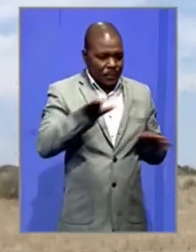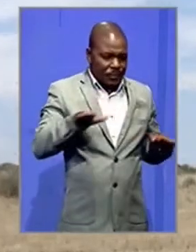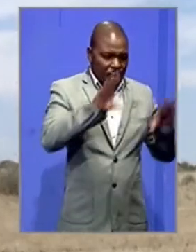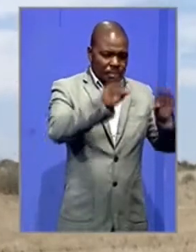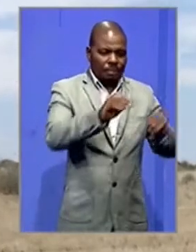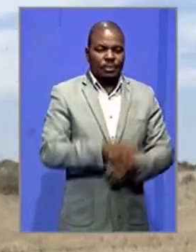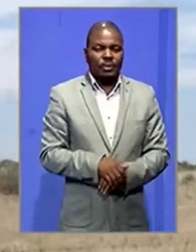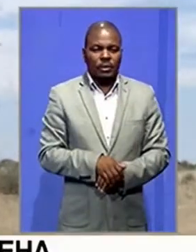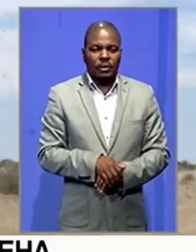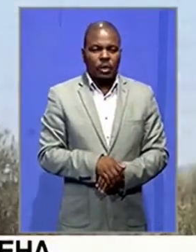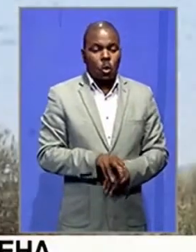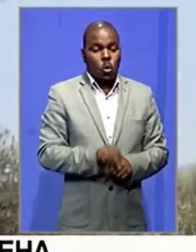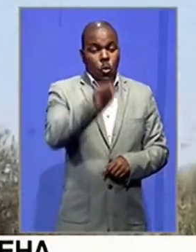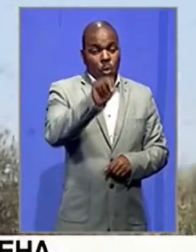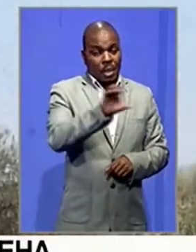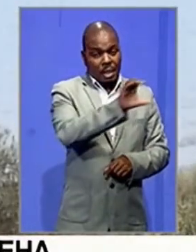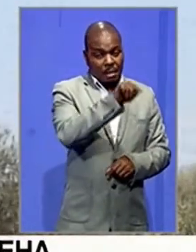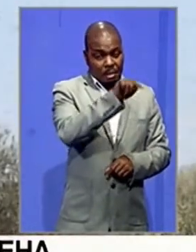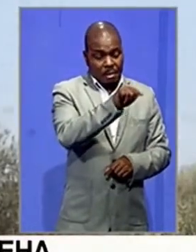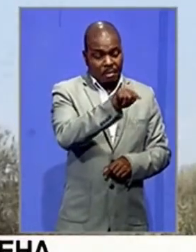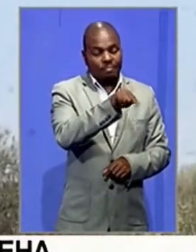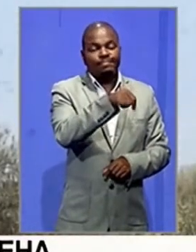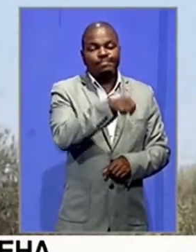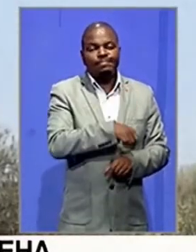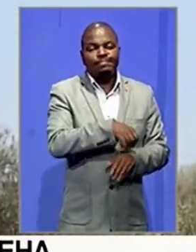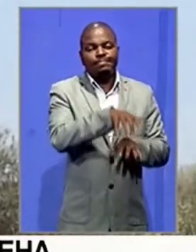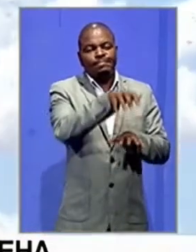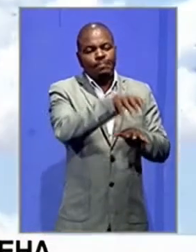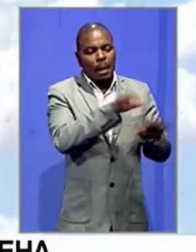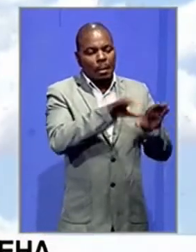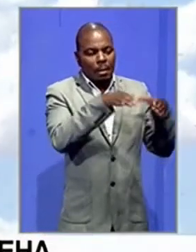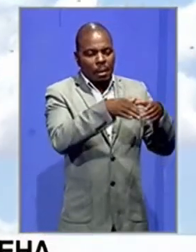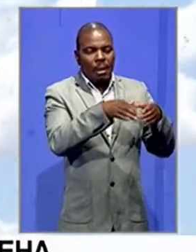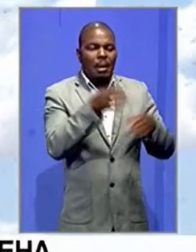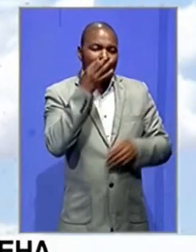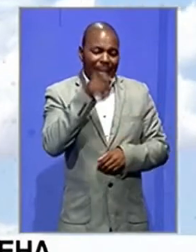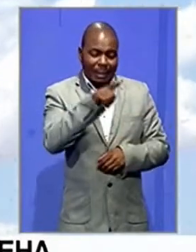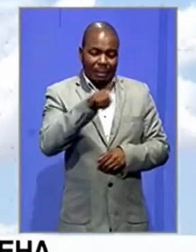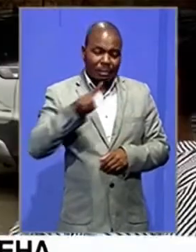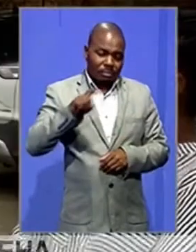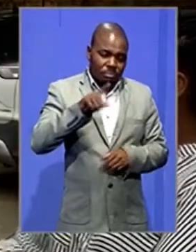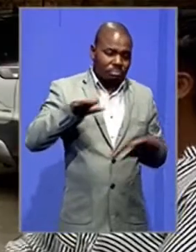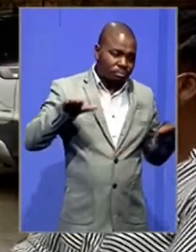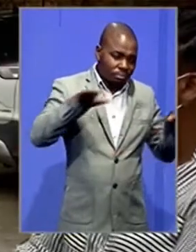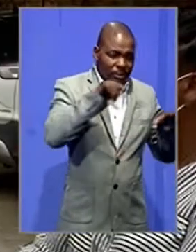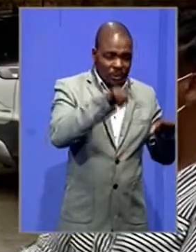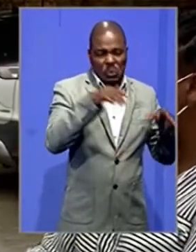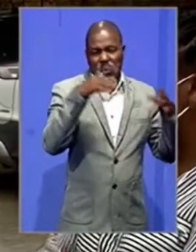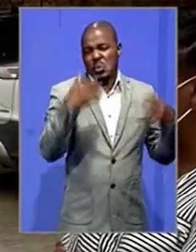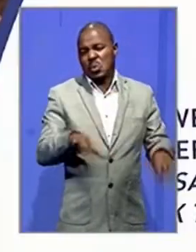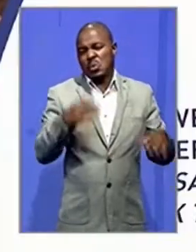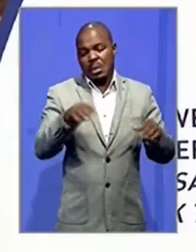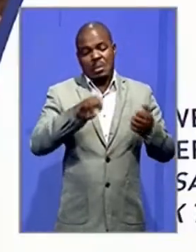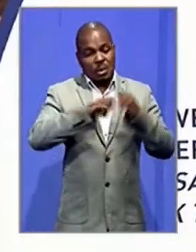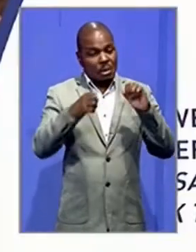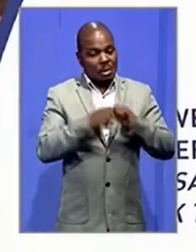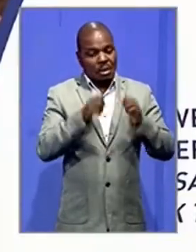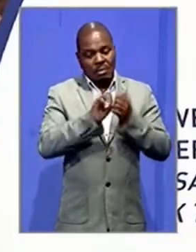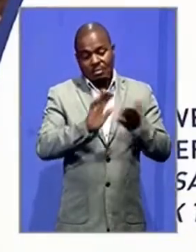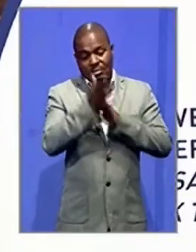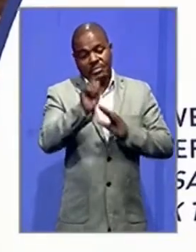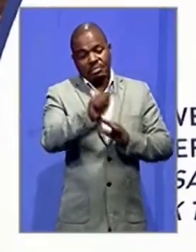Agri Northern Cape e re ho repoa ha ditsie ke bothata bo boholo profenseng mme dibaka tse ngata di amehile. We have an